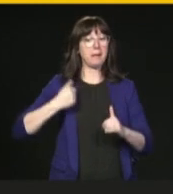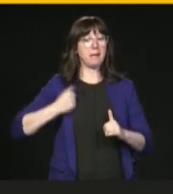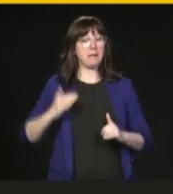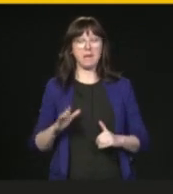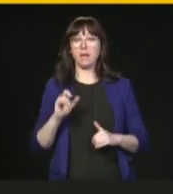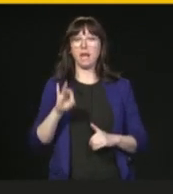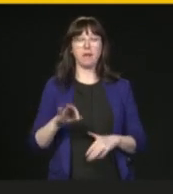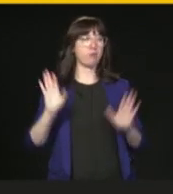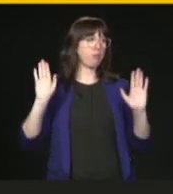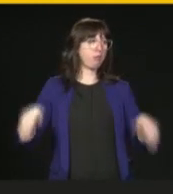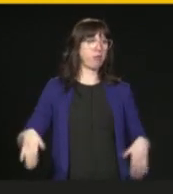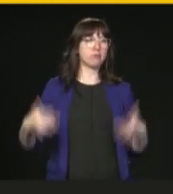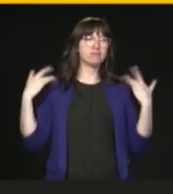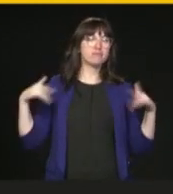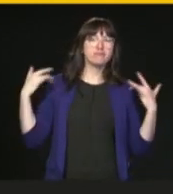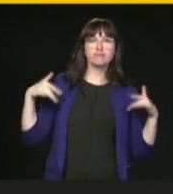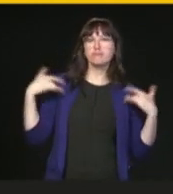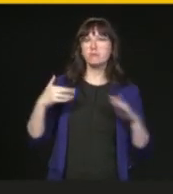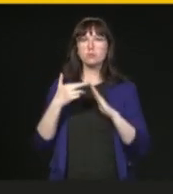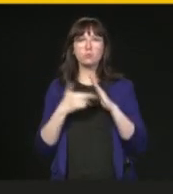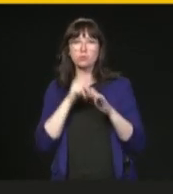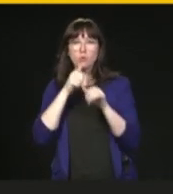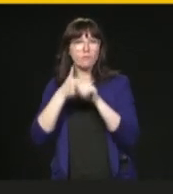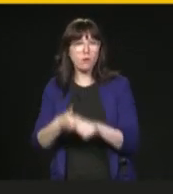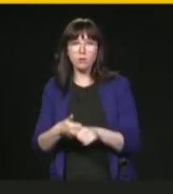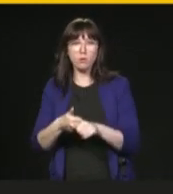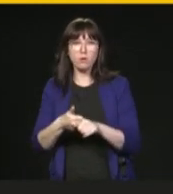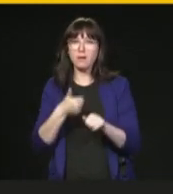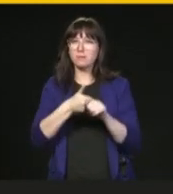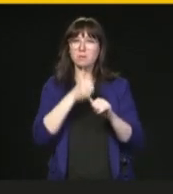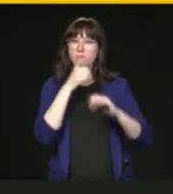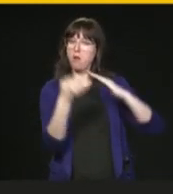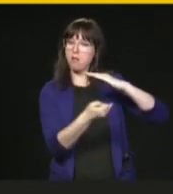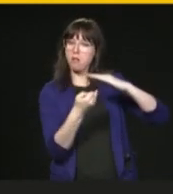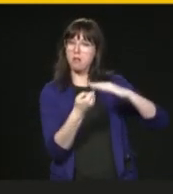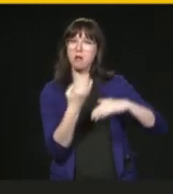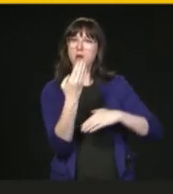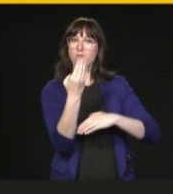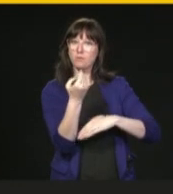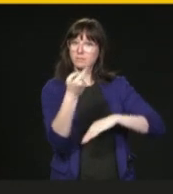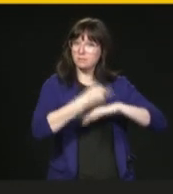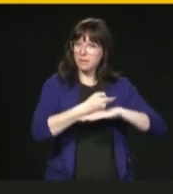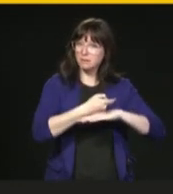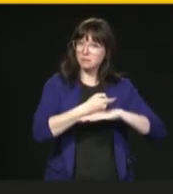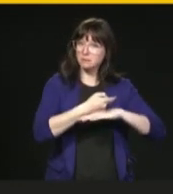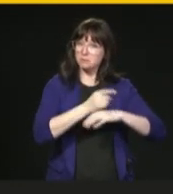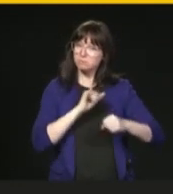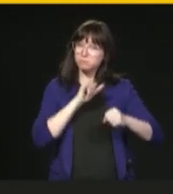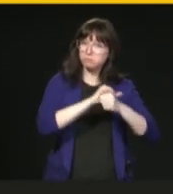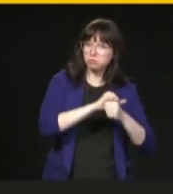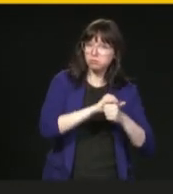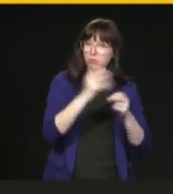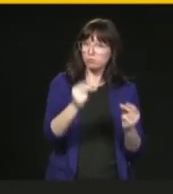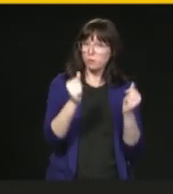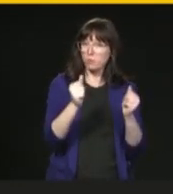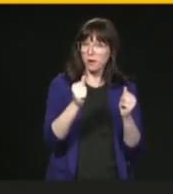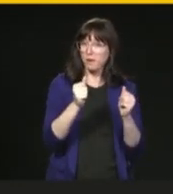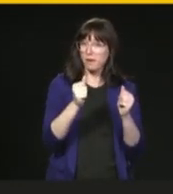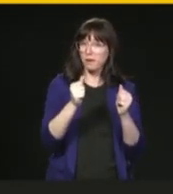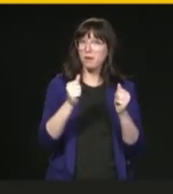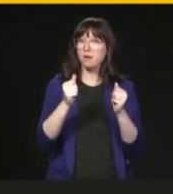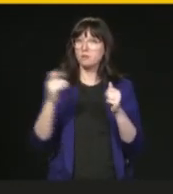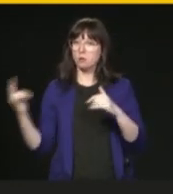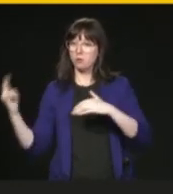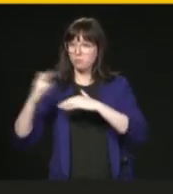do not follow the instructions to self-quarantine for 14 days, self-isolate for 14 days immediately